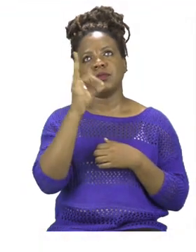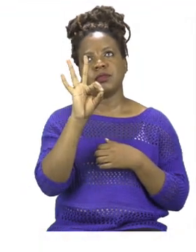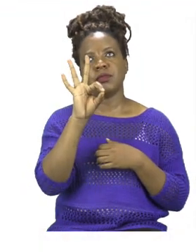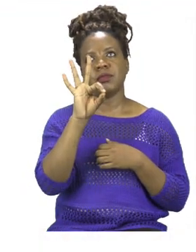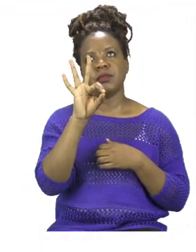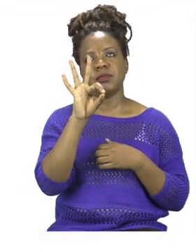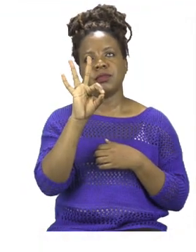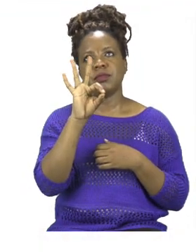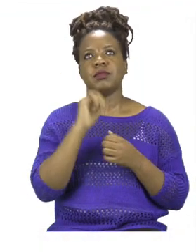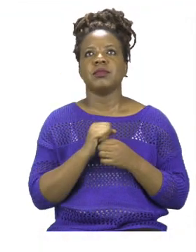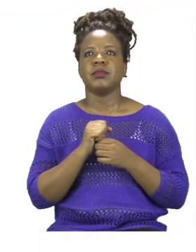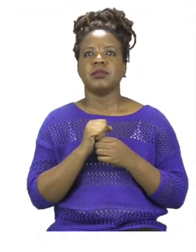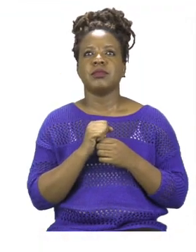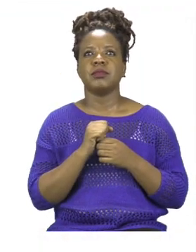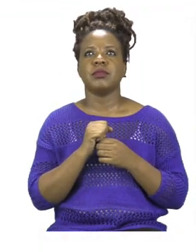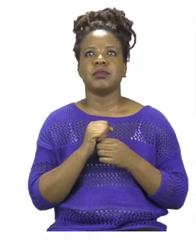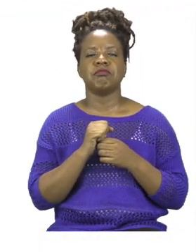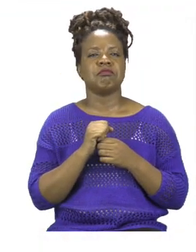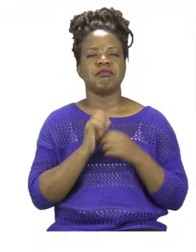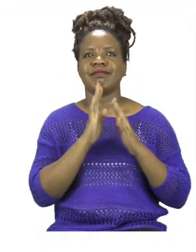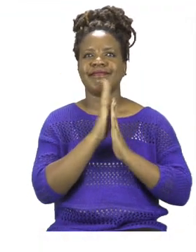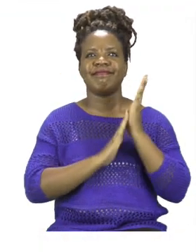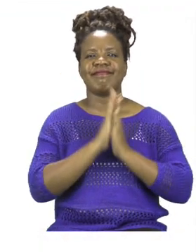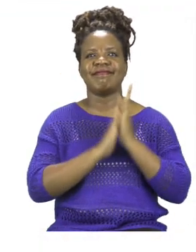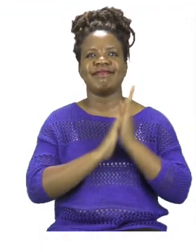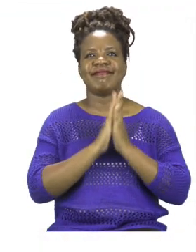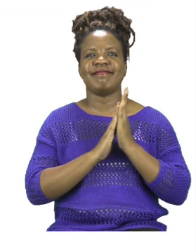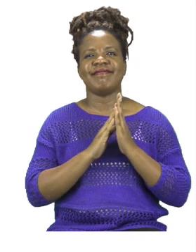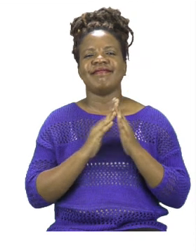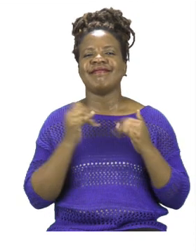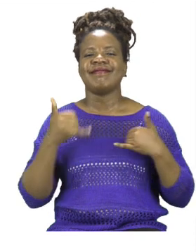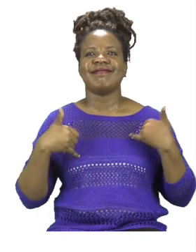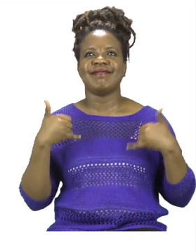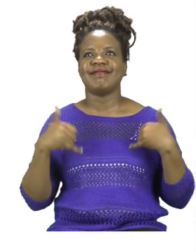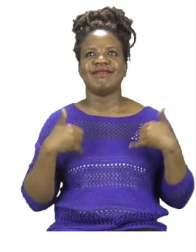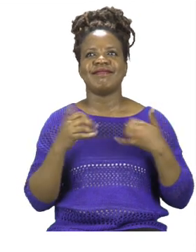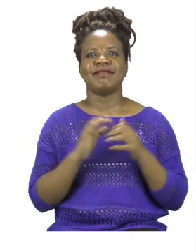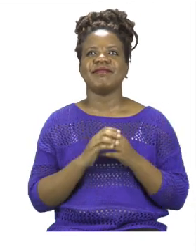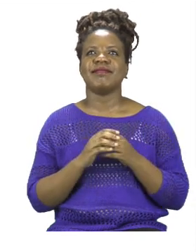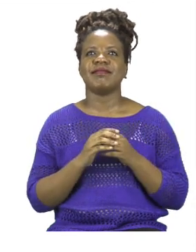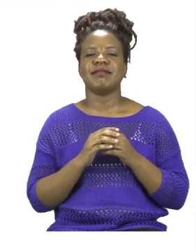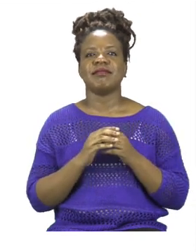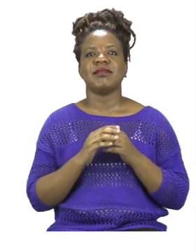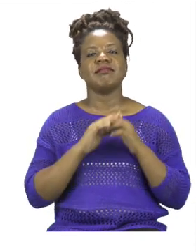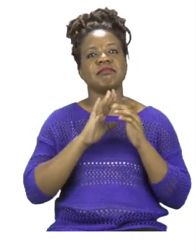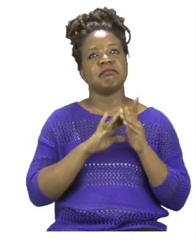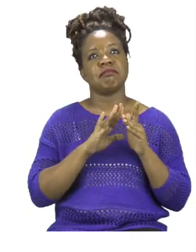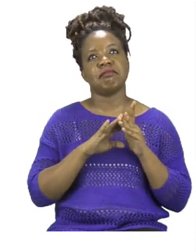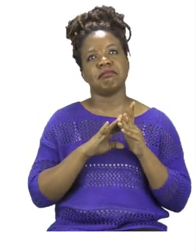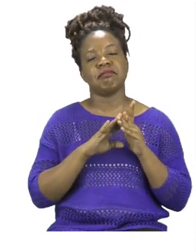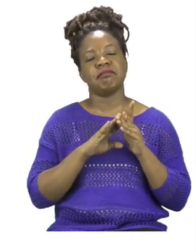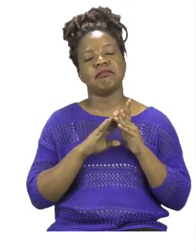29. On page 29, we have an exciting game, and this one is all about decision